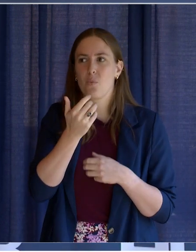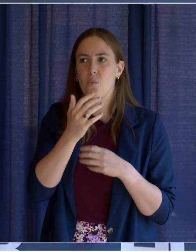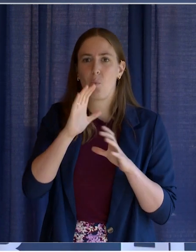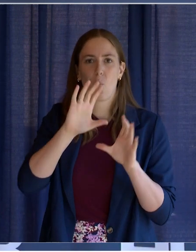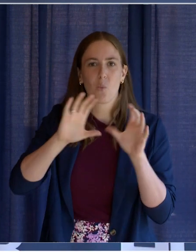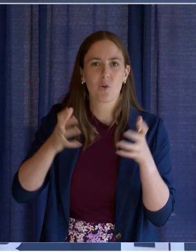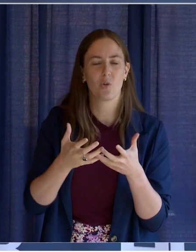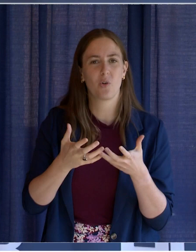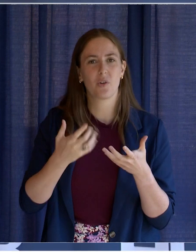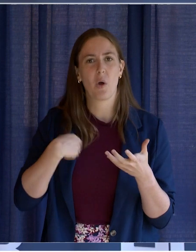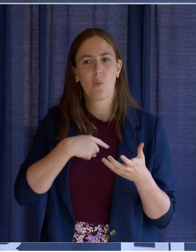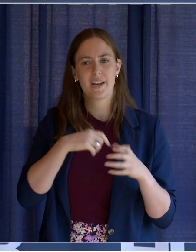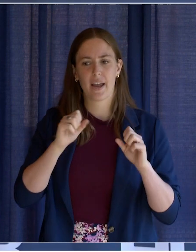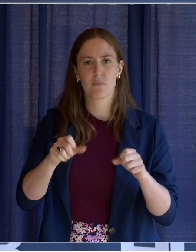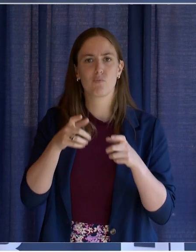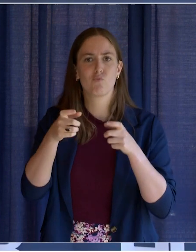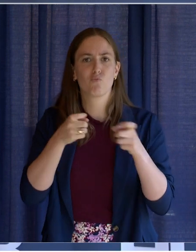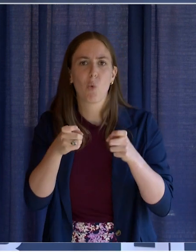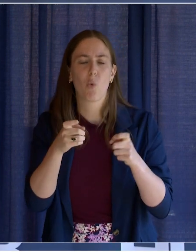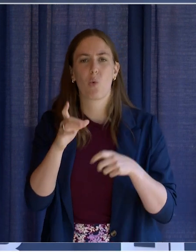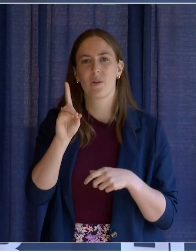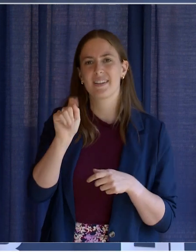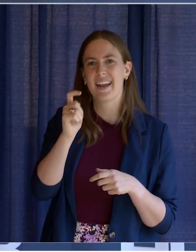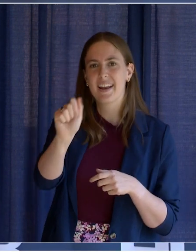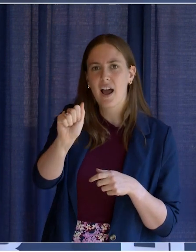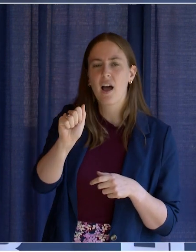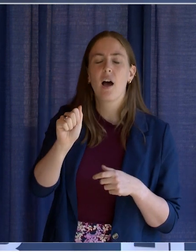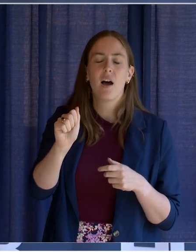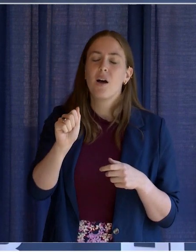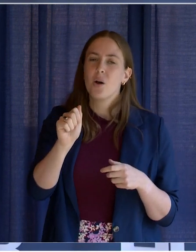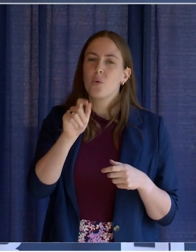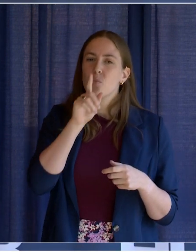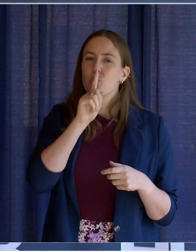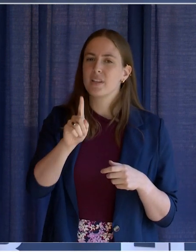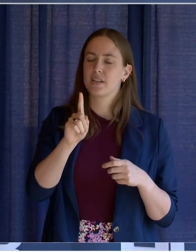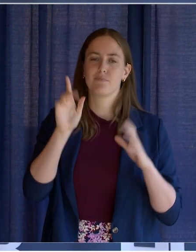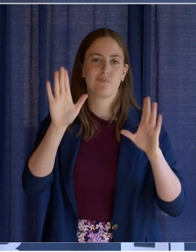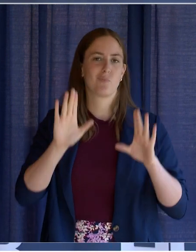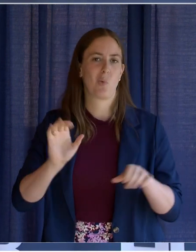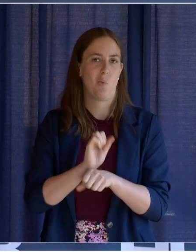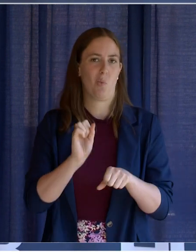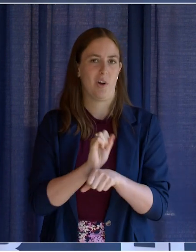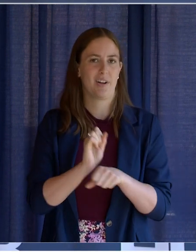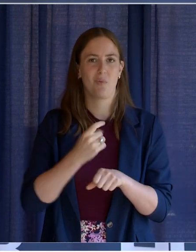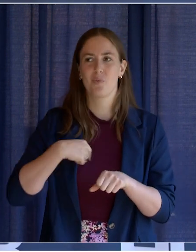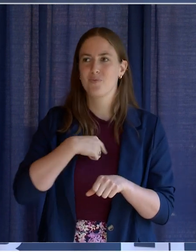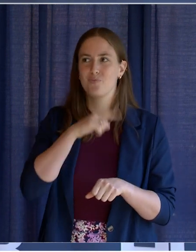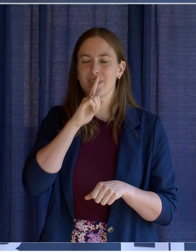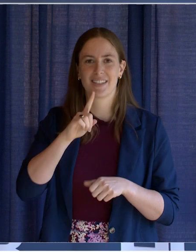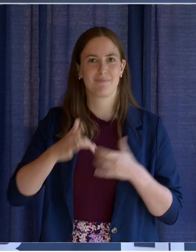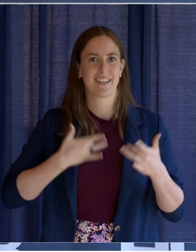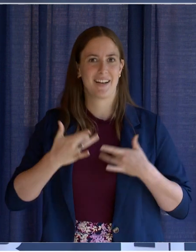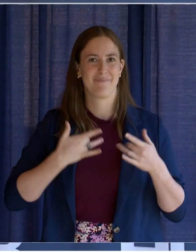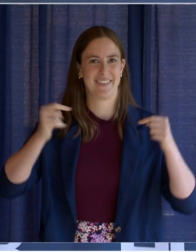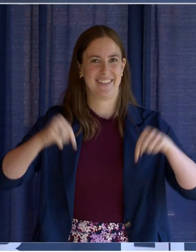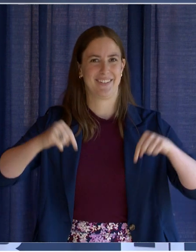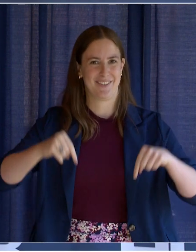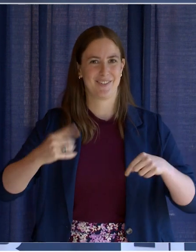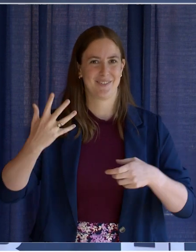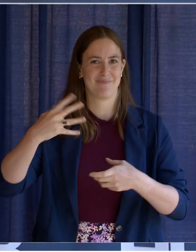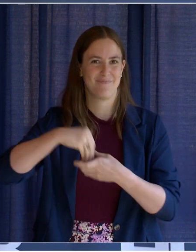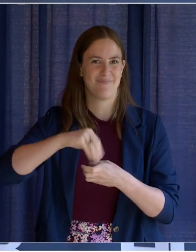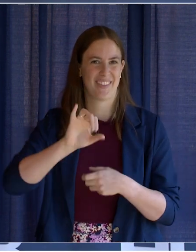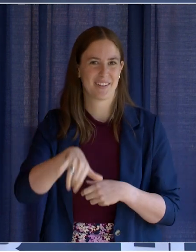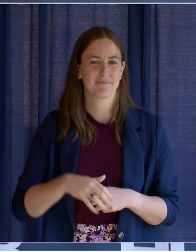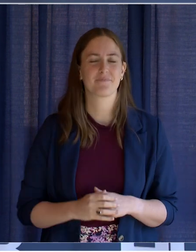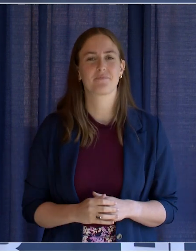over it always at all times. So we're doing amazing work, and everyone is clearly so excited to be here to participate in that. And then lastly,